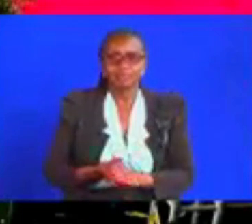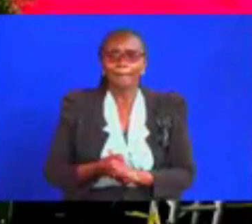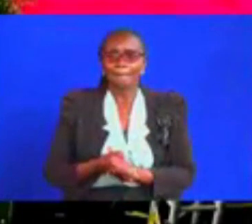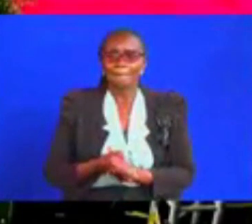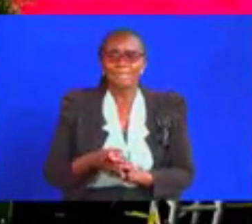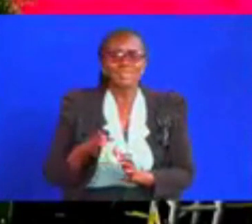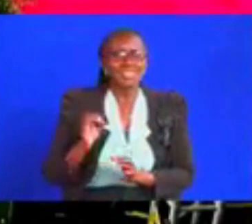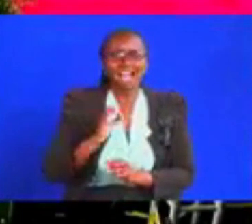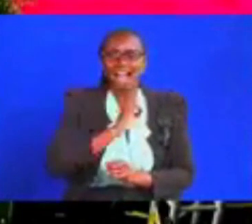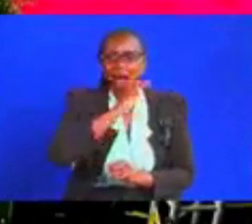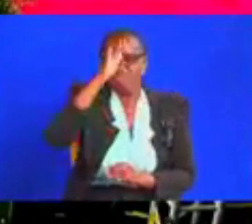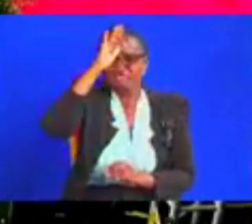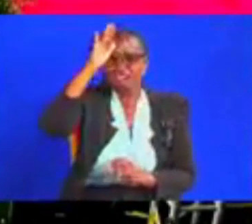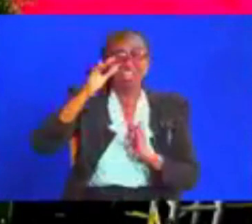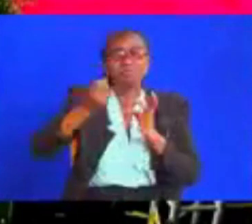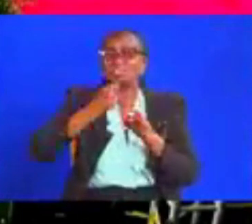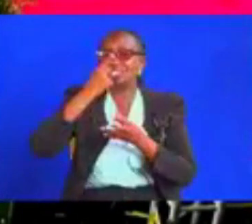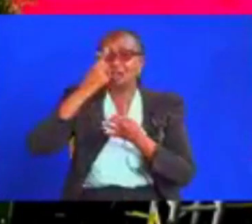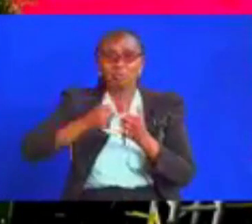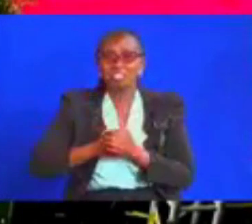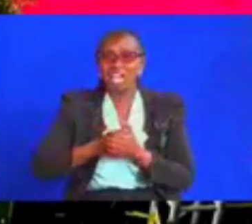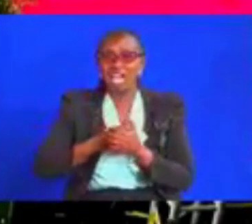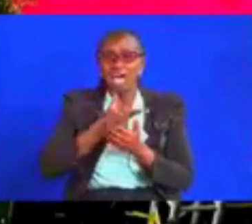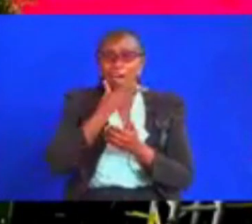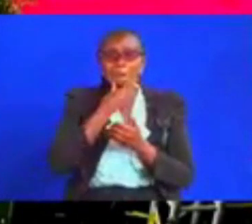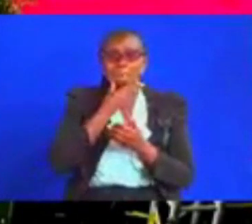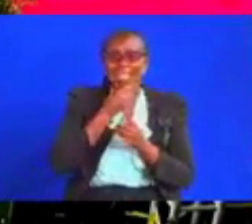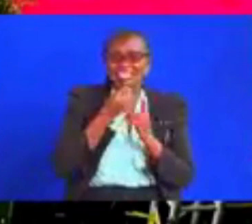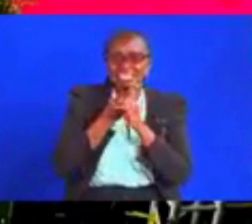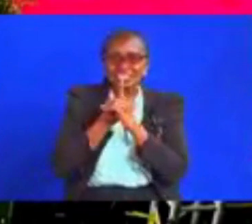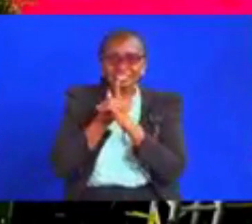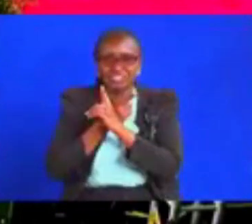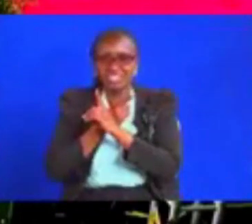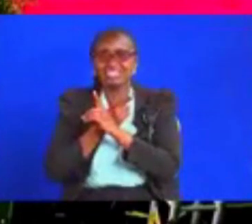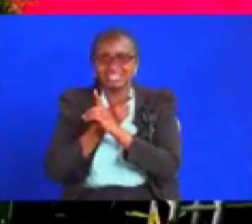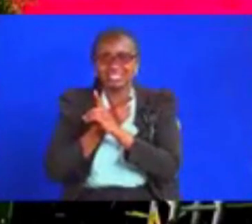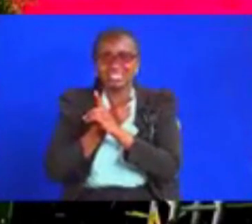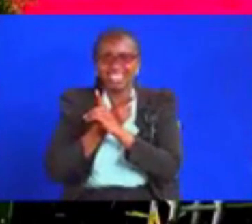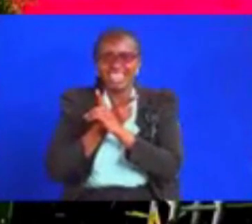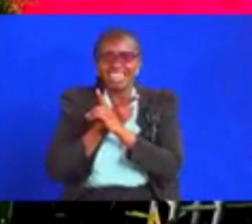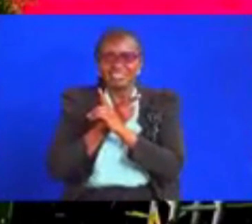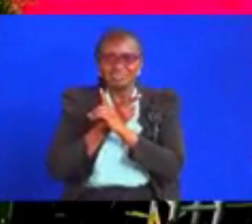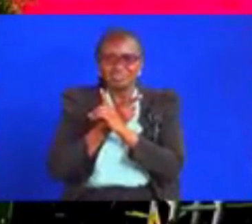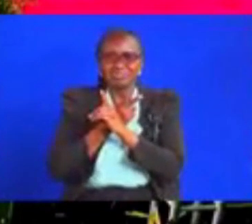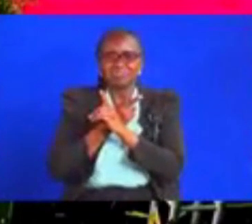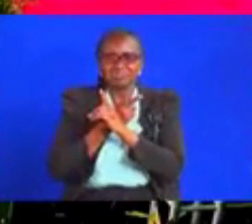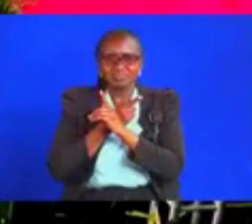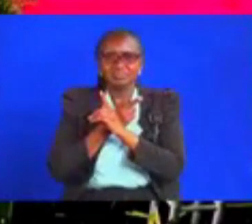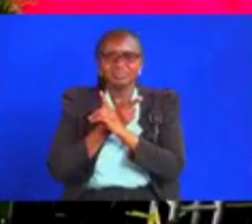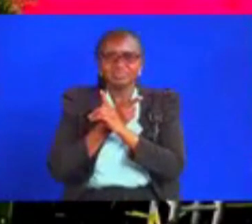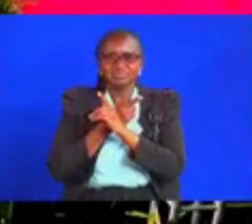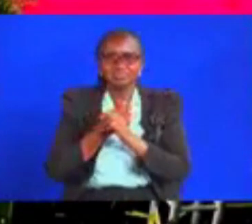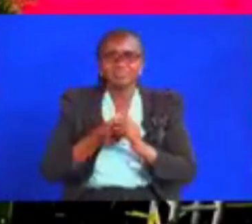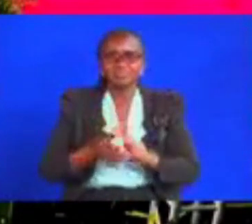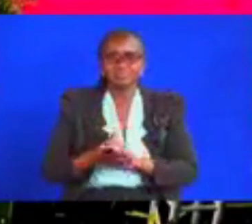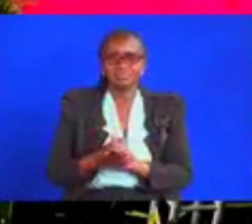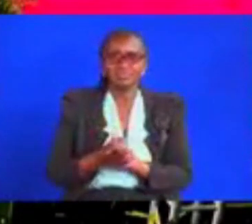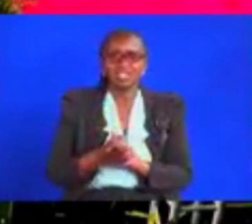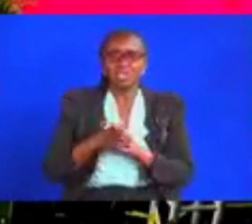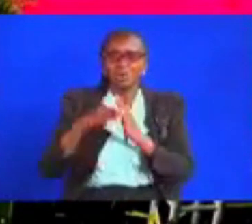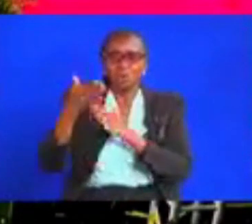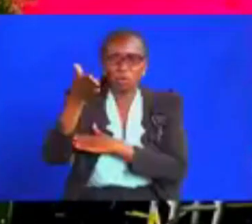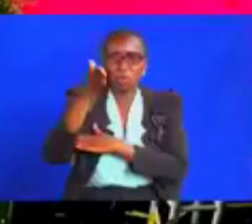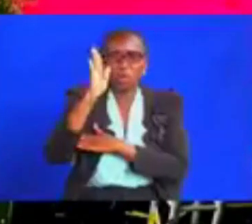Our fathers will tell you, men like Maurice Sorullo, those you call God's generals were